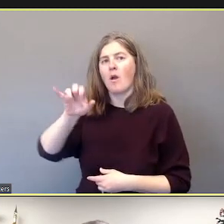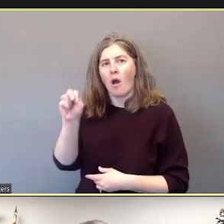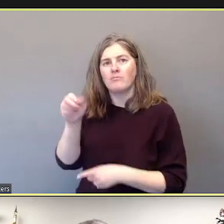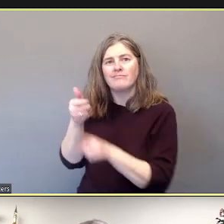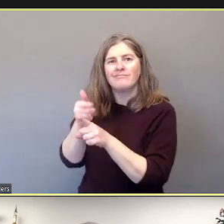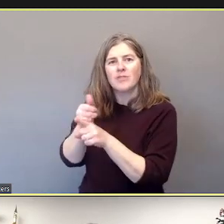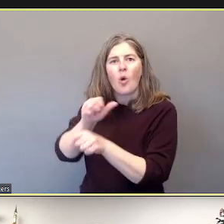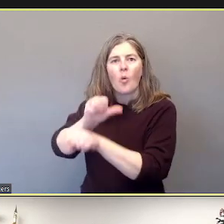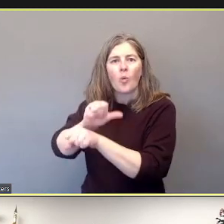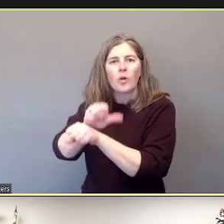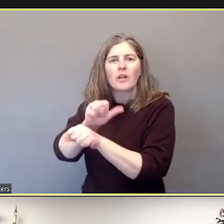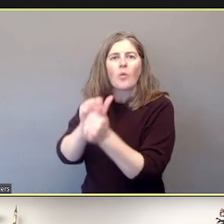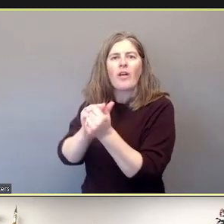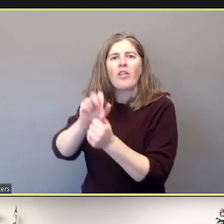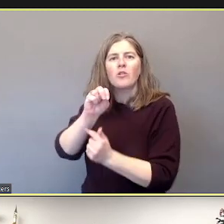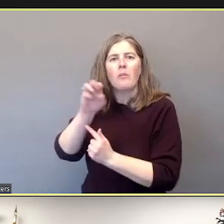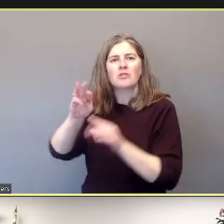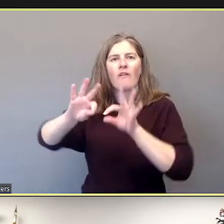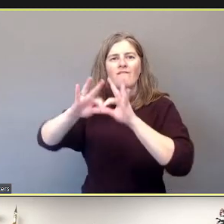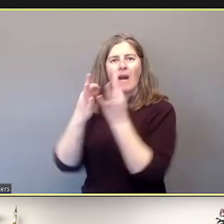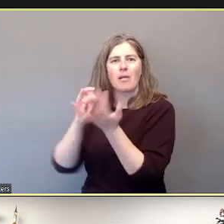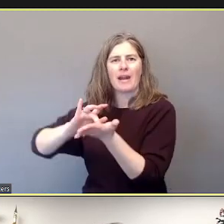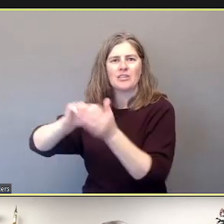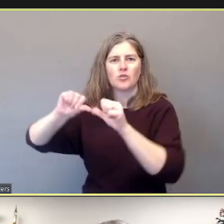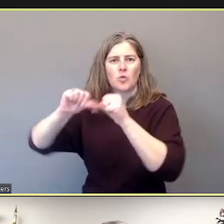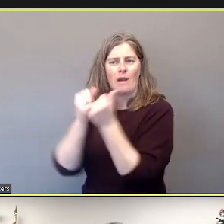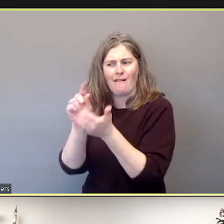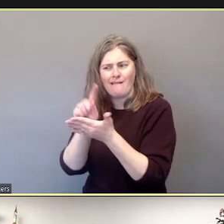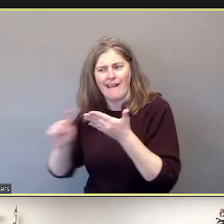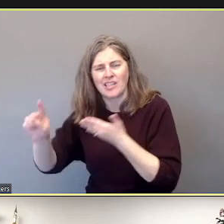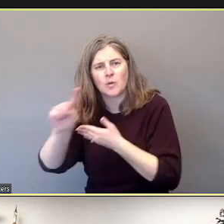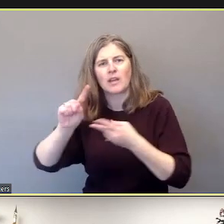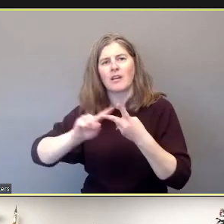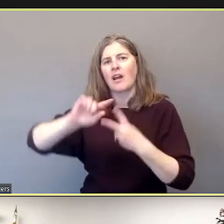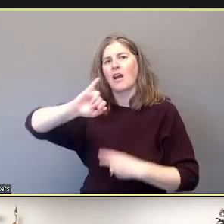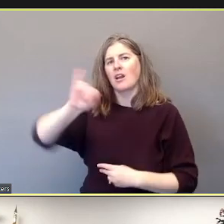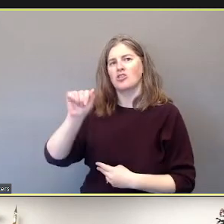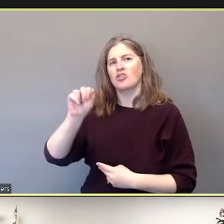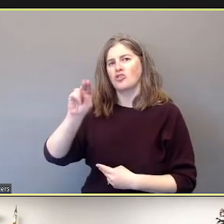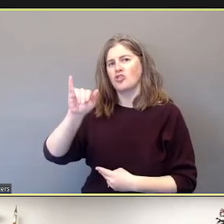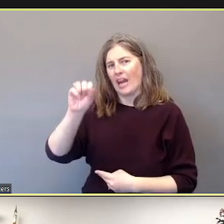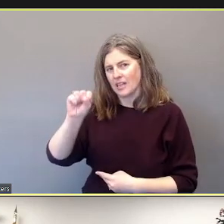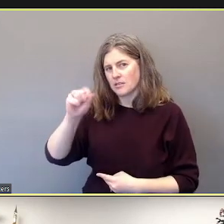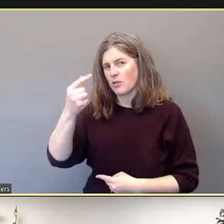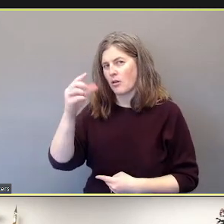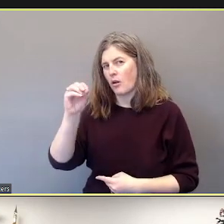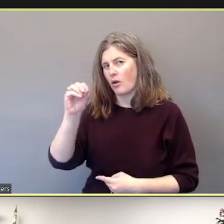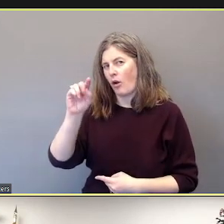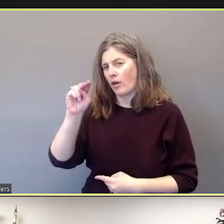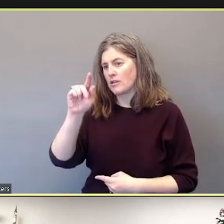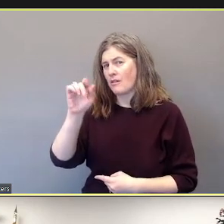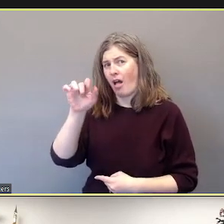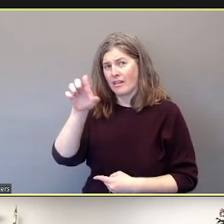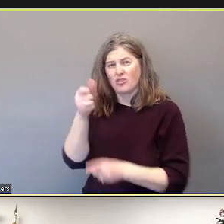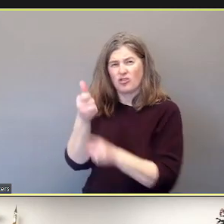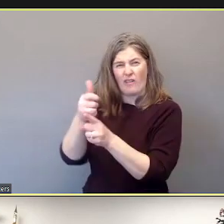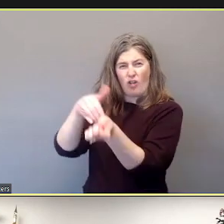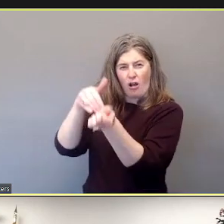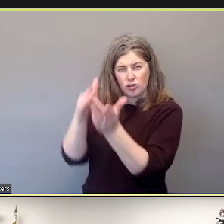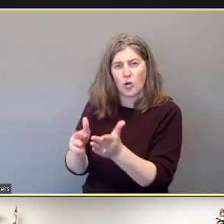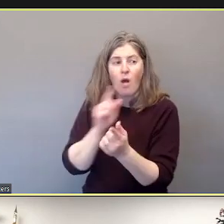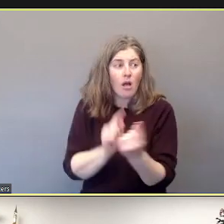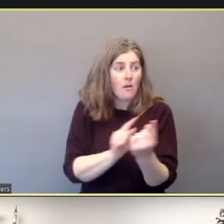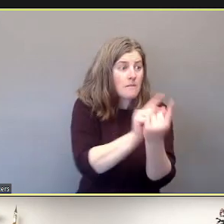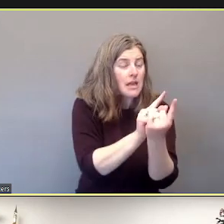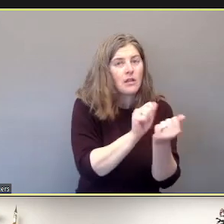Family Medicine Association next week. Janice Gonzalez, also a physician. Dr. Gonzalez is meeting